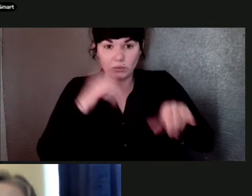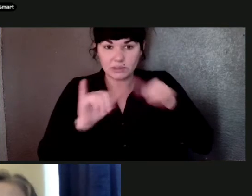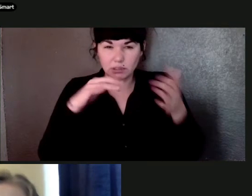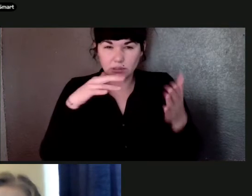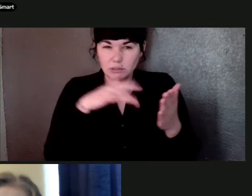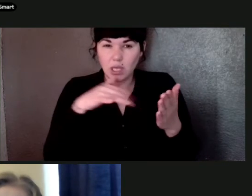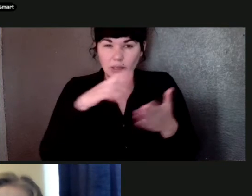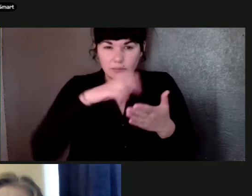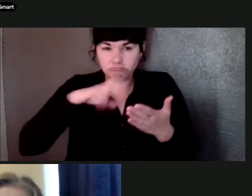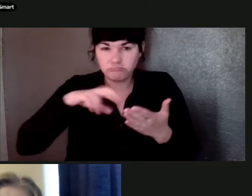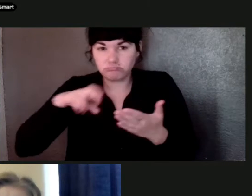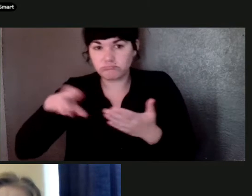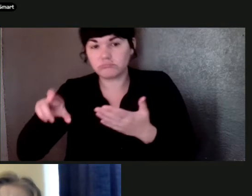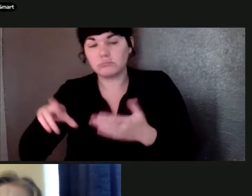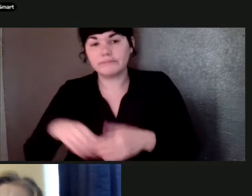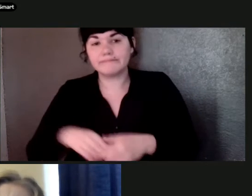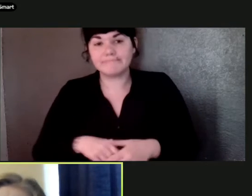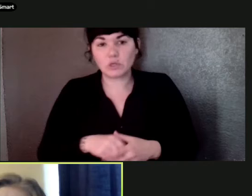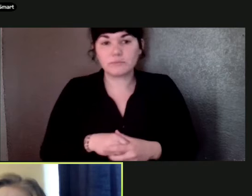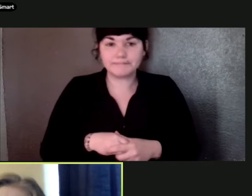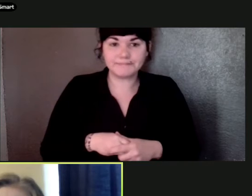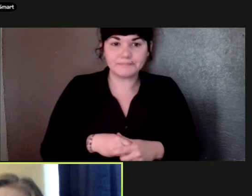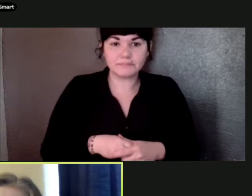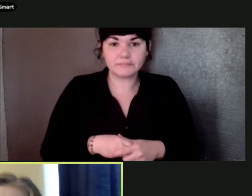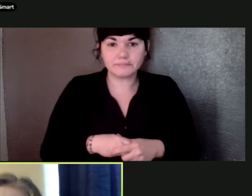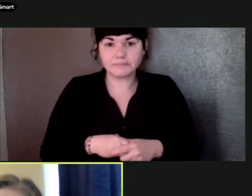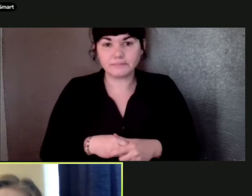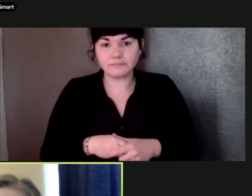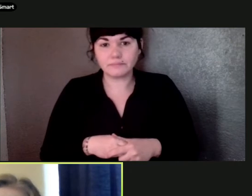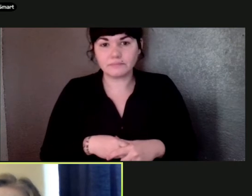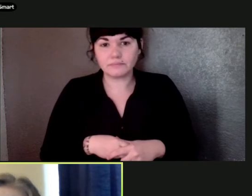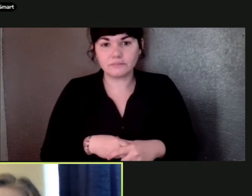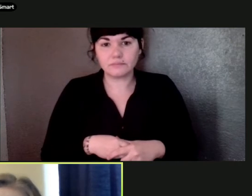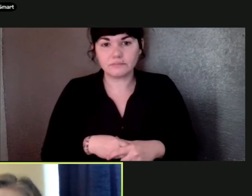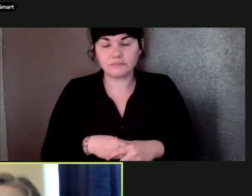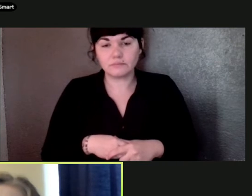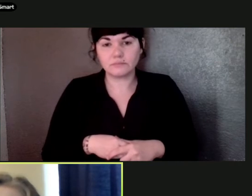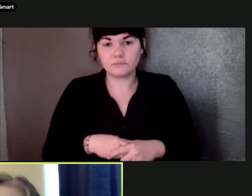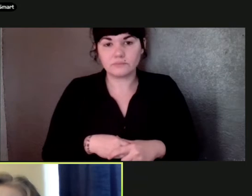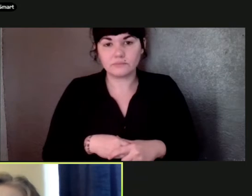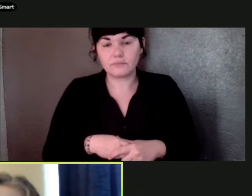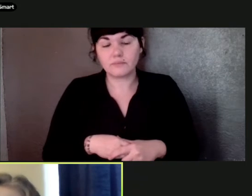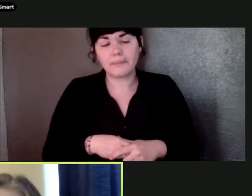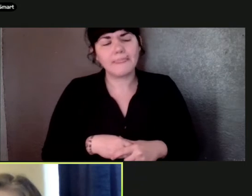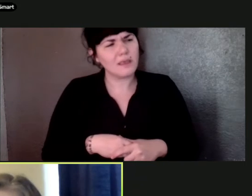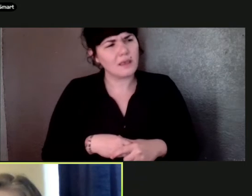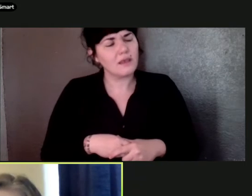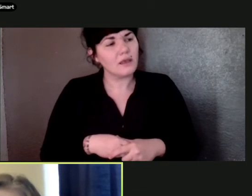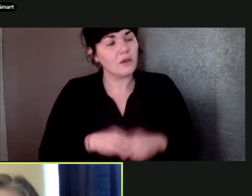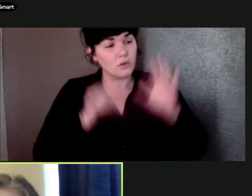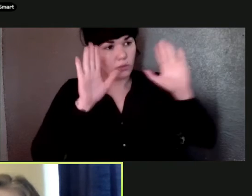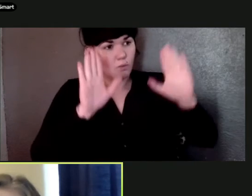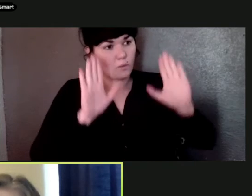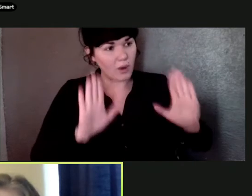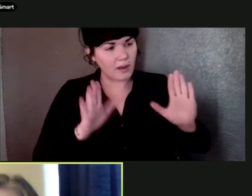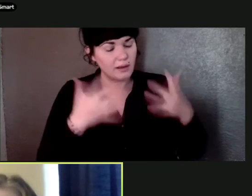Great. What is the health department's recommendation around cleaning?